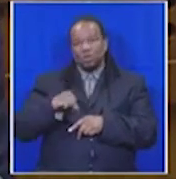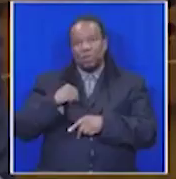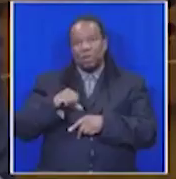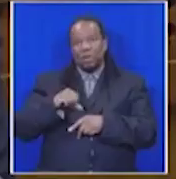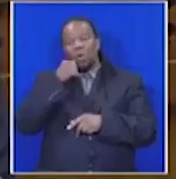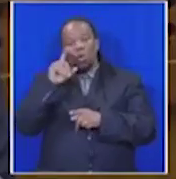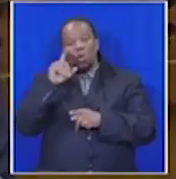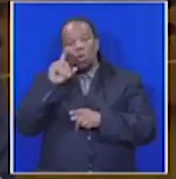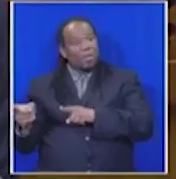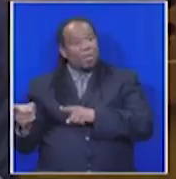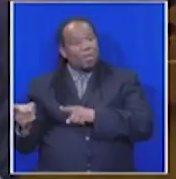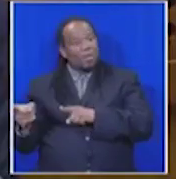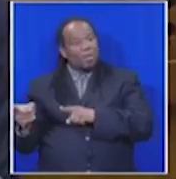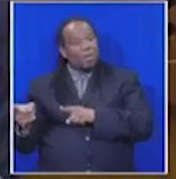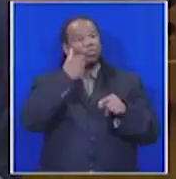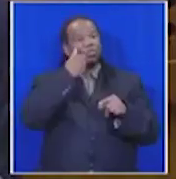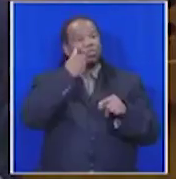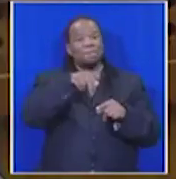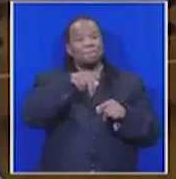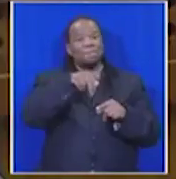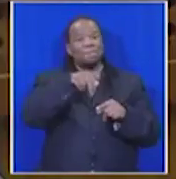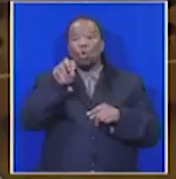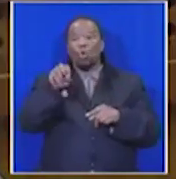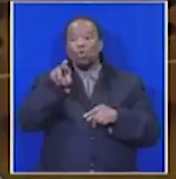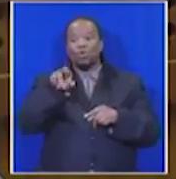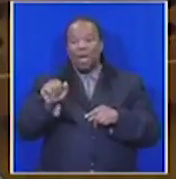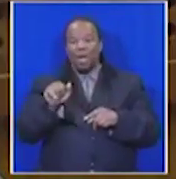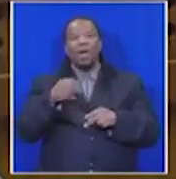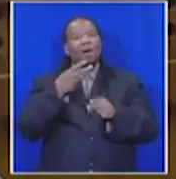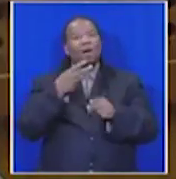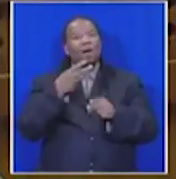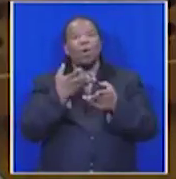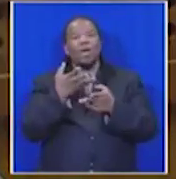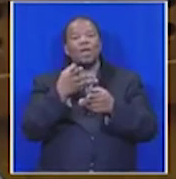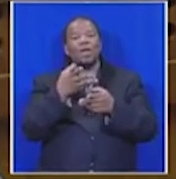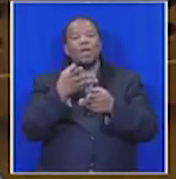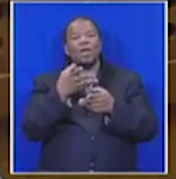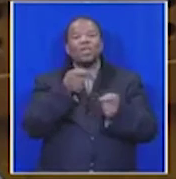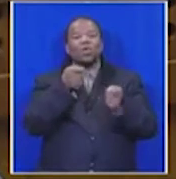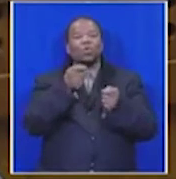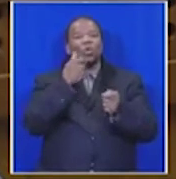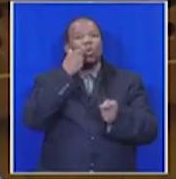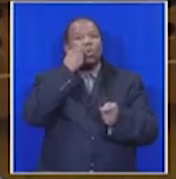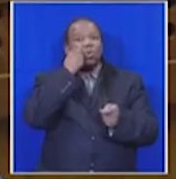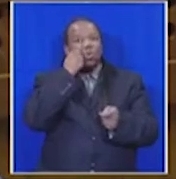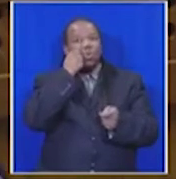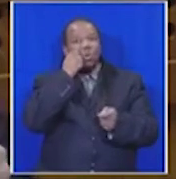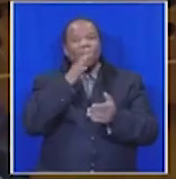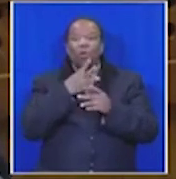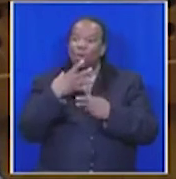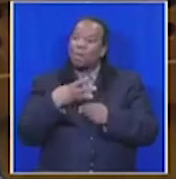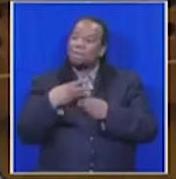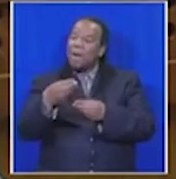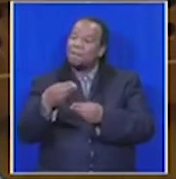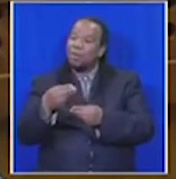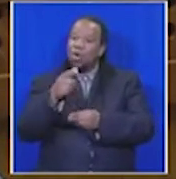in Pretoria, he works in the DA-run city of Tshwane. And when he meets Uncle Gweezy at Latuli House, he does